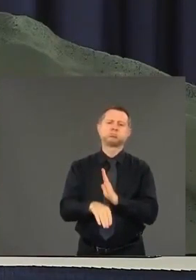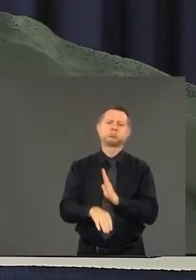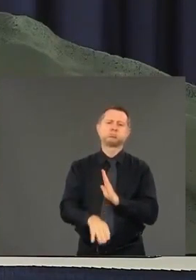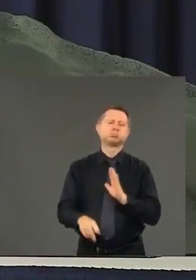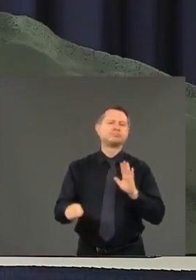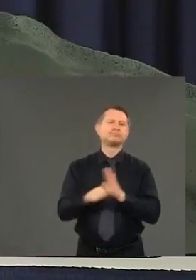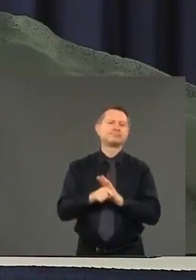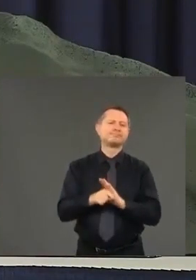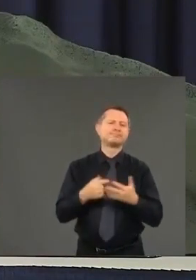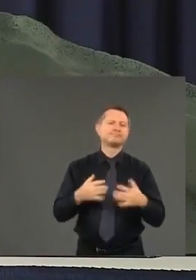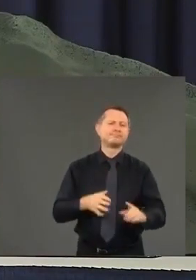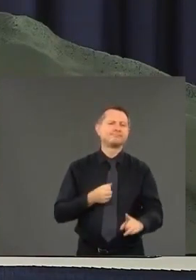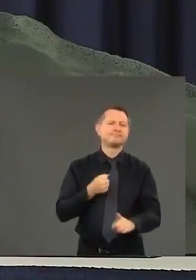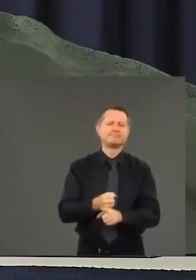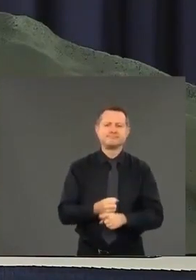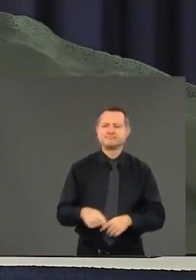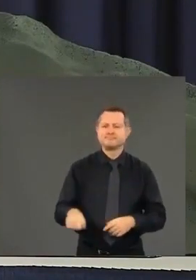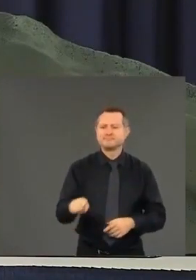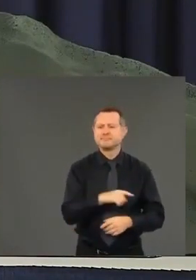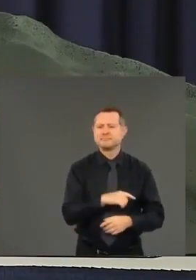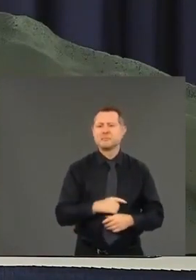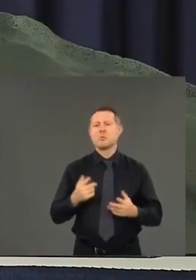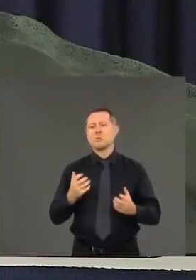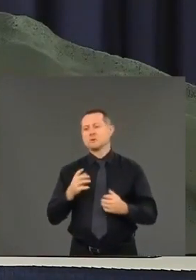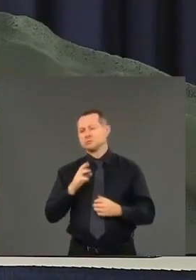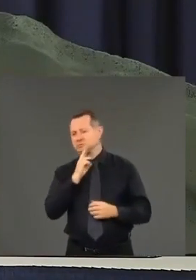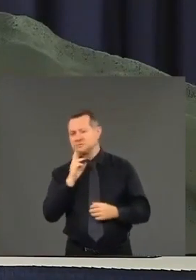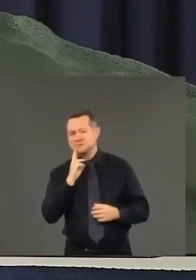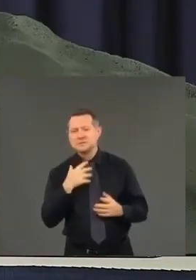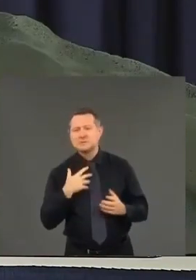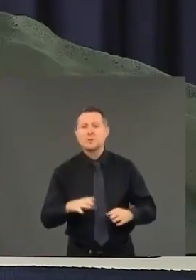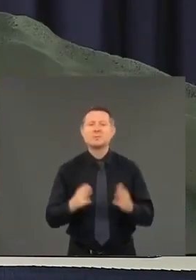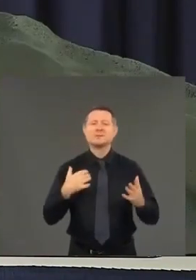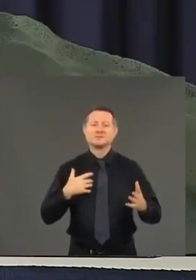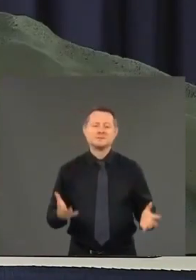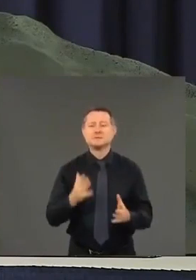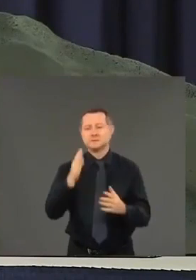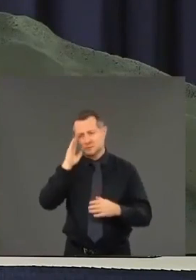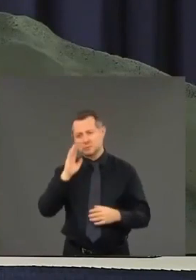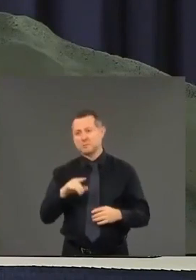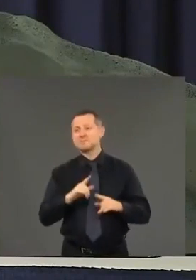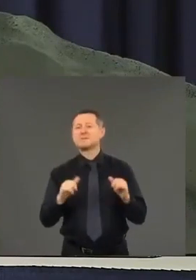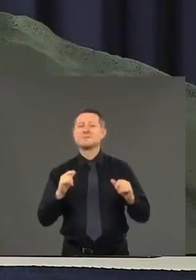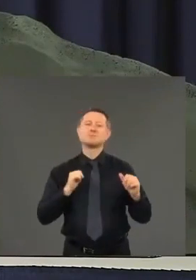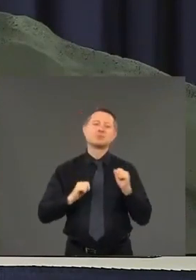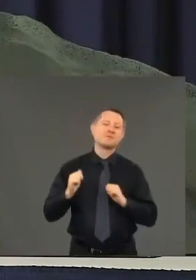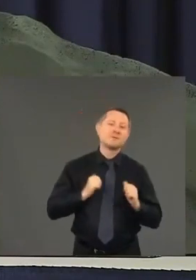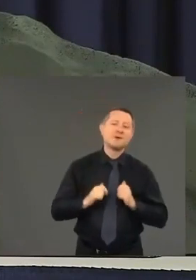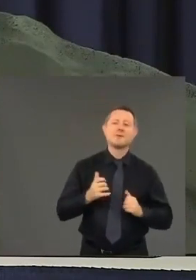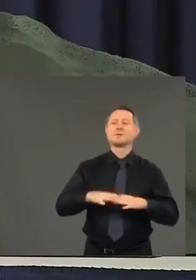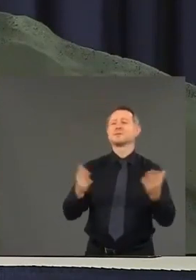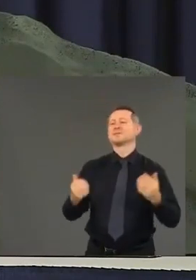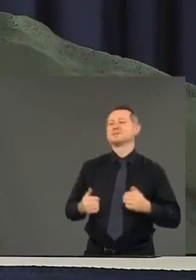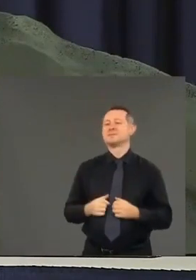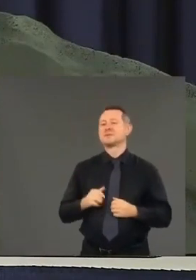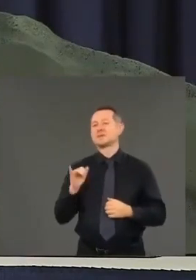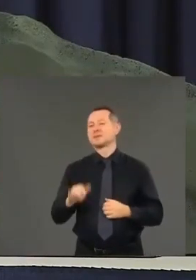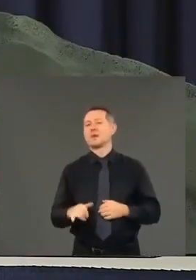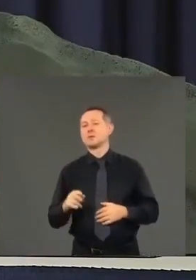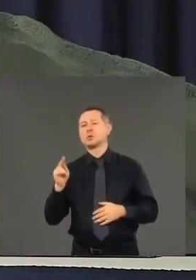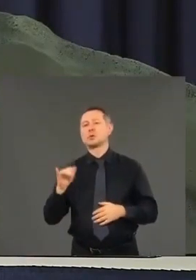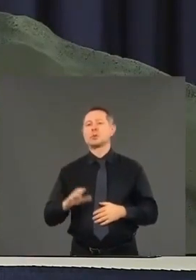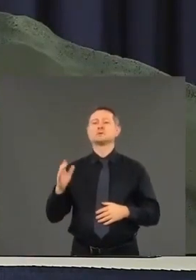problem for the city. You then have to get restaurants up and running. You have to get concert halls up and running. You know, what makes New York City, New York City? The arts,